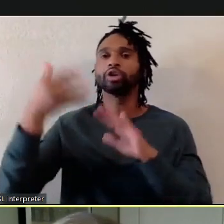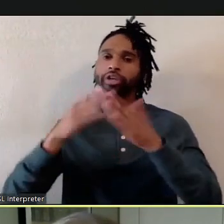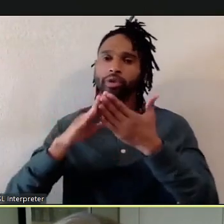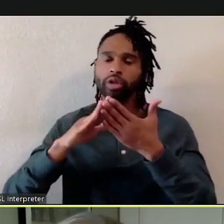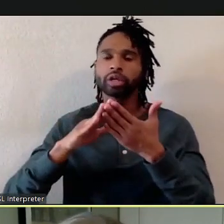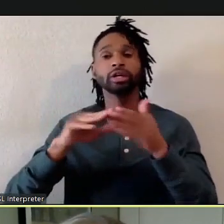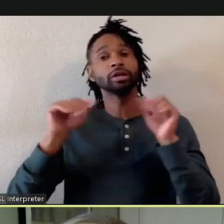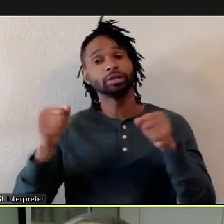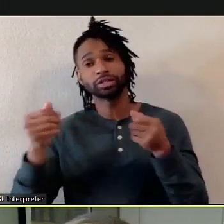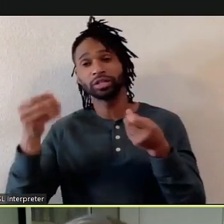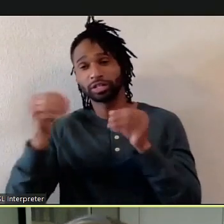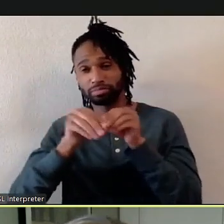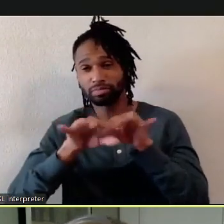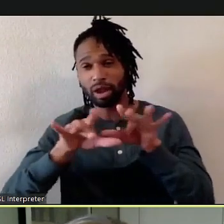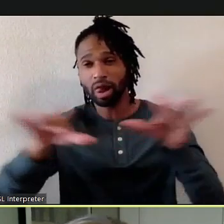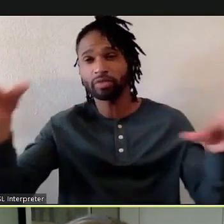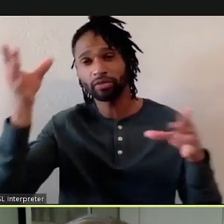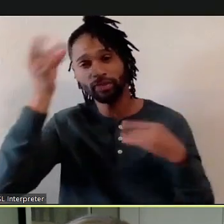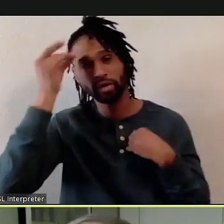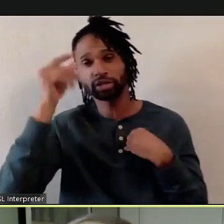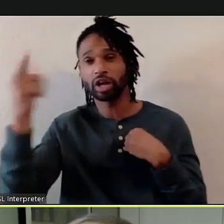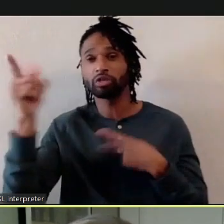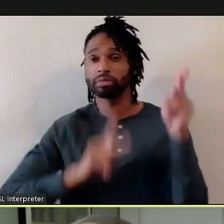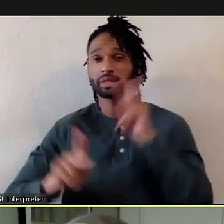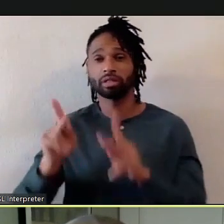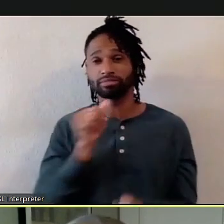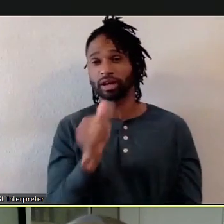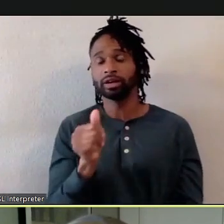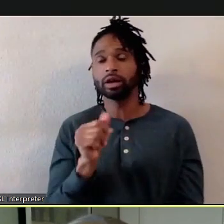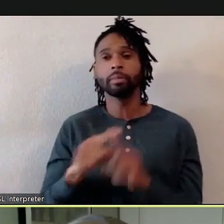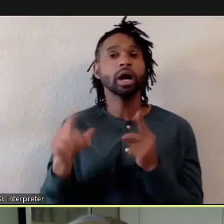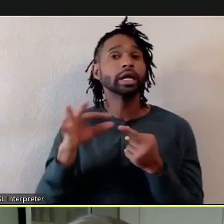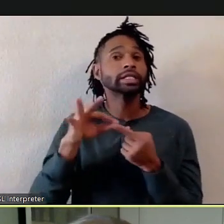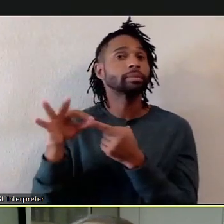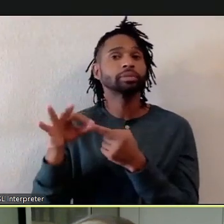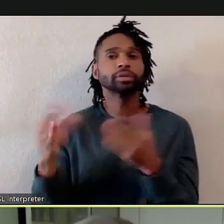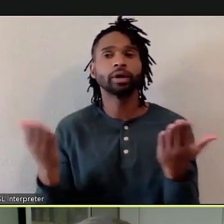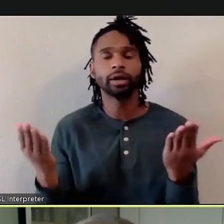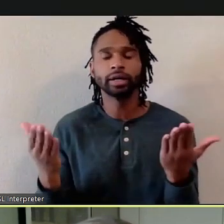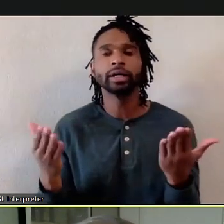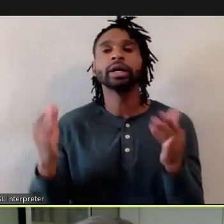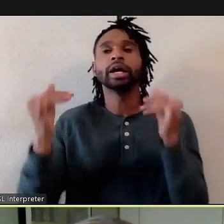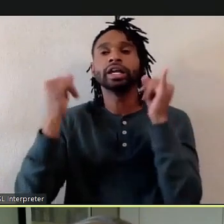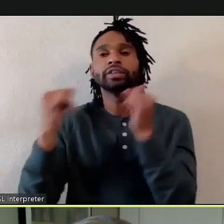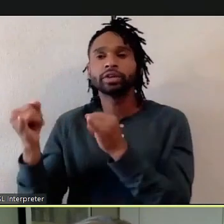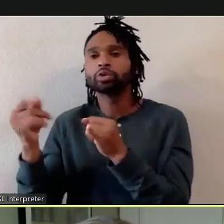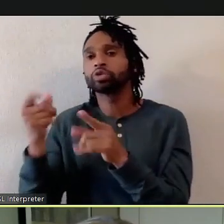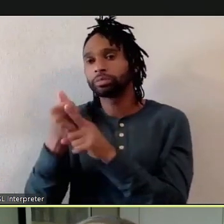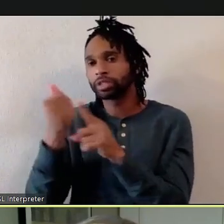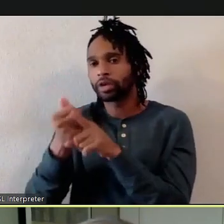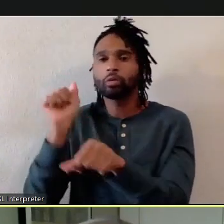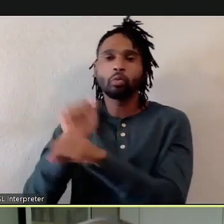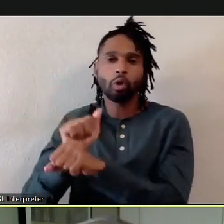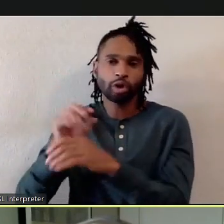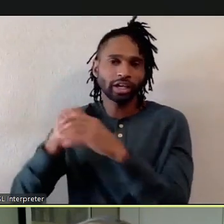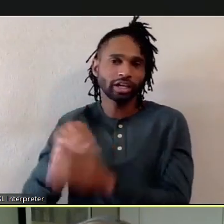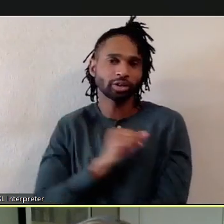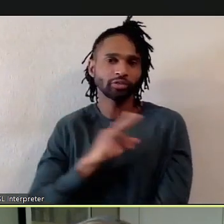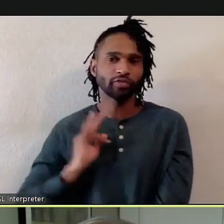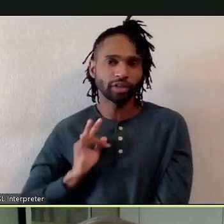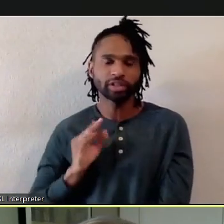spreading virus to others. The exception would be, of course, though, individuals that work in those facilities. So those